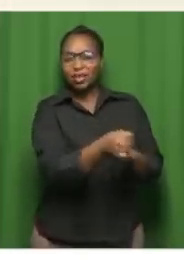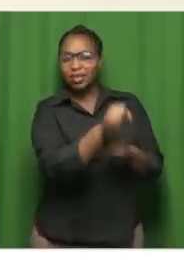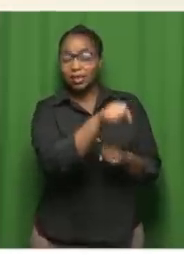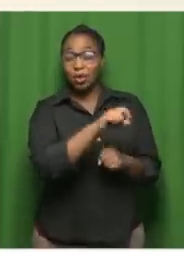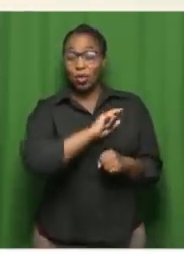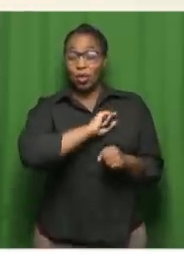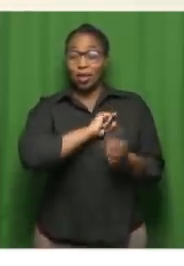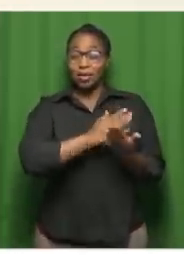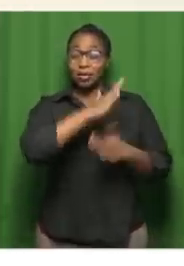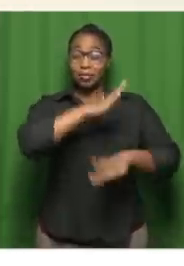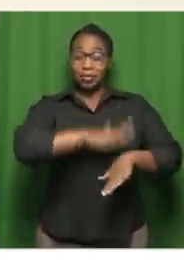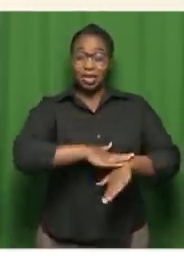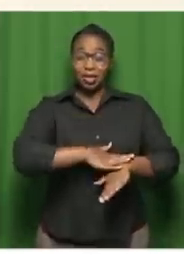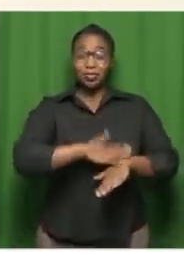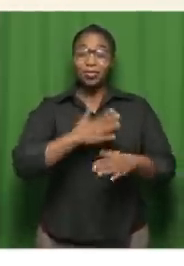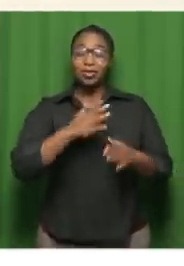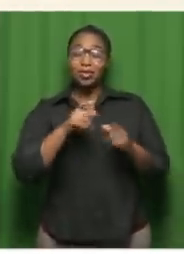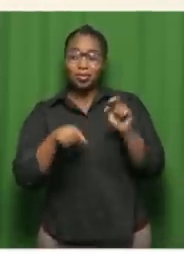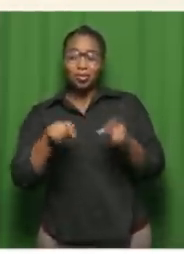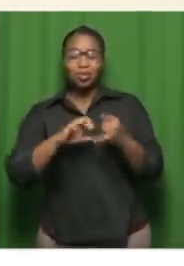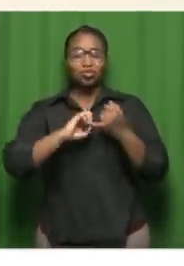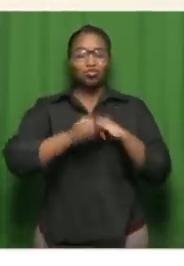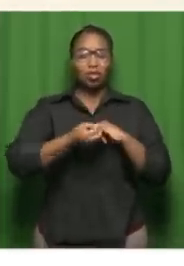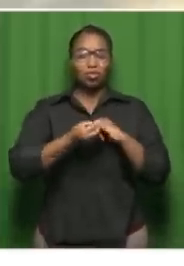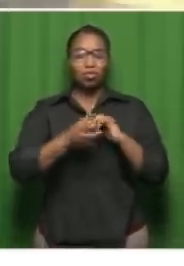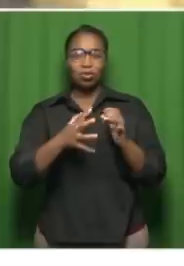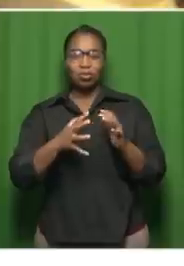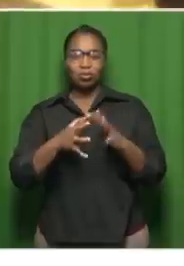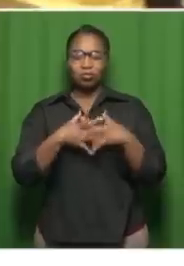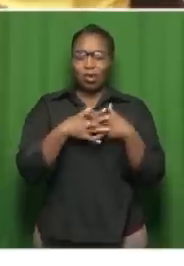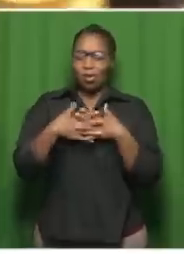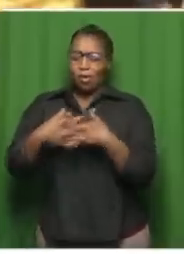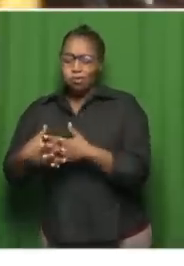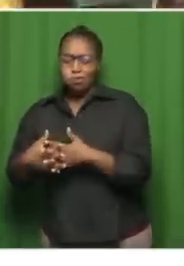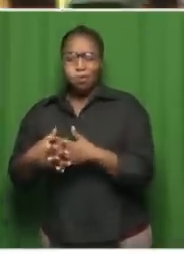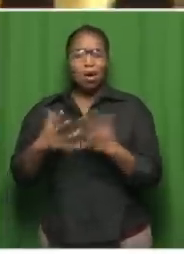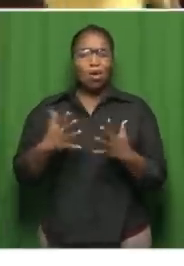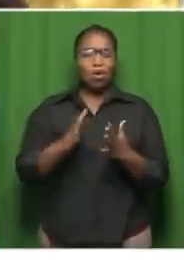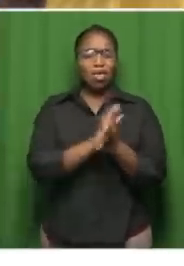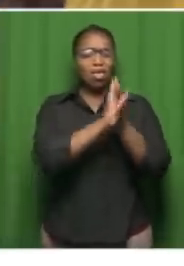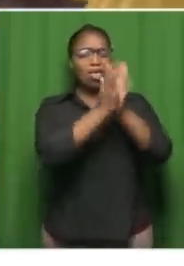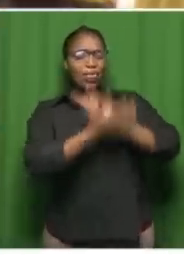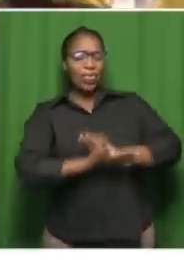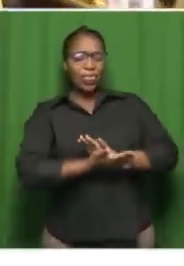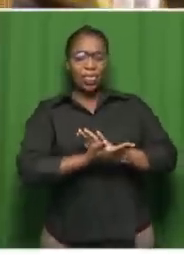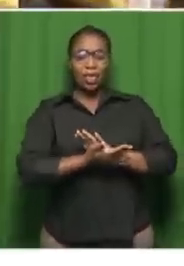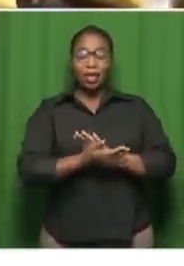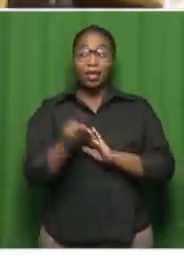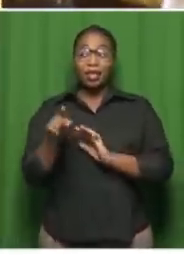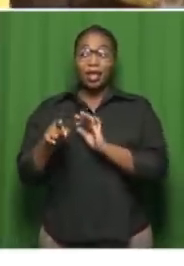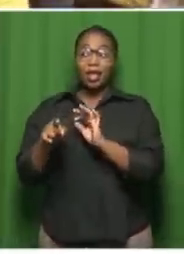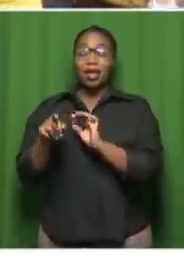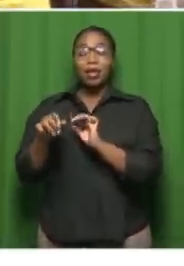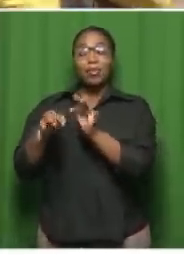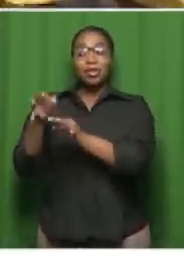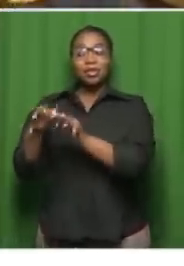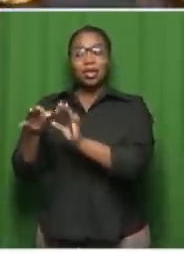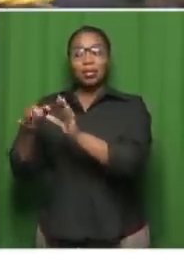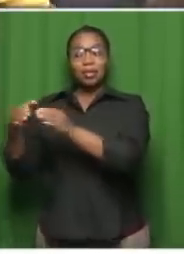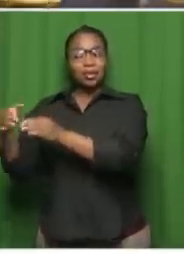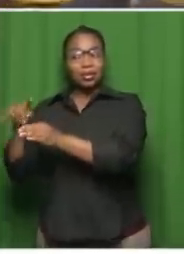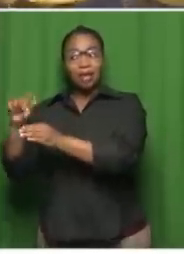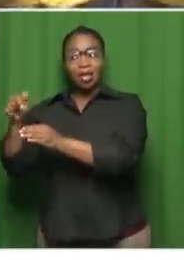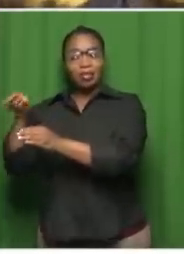to try and disrupt, confuse the opposition. Well, there might be one nomination, and I expect